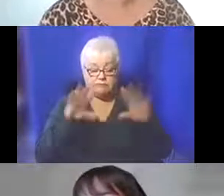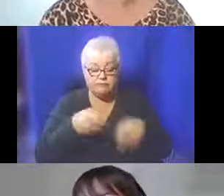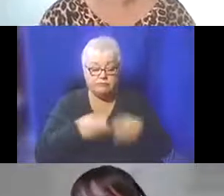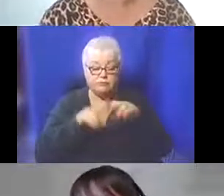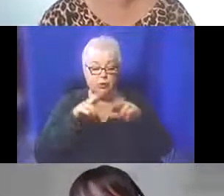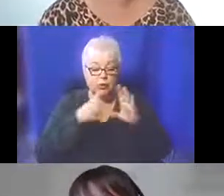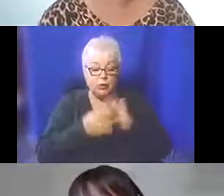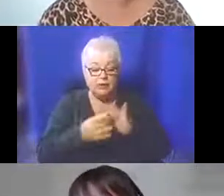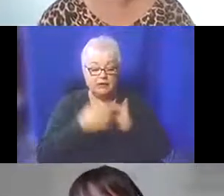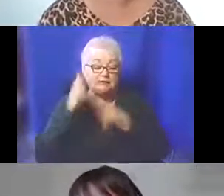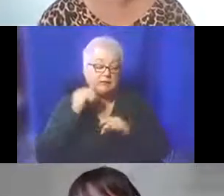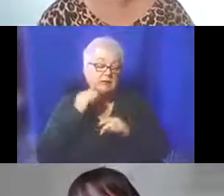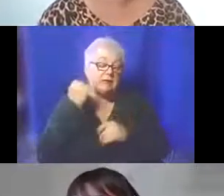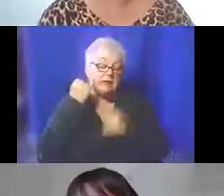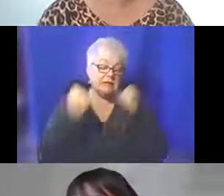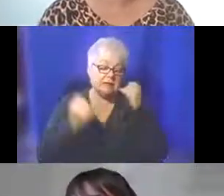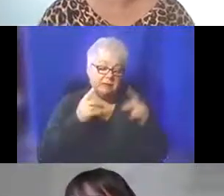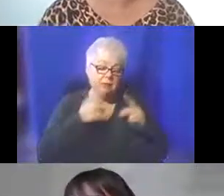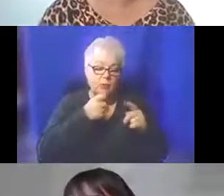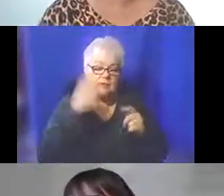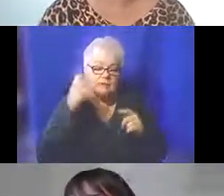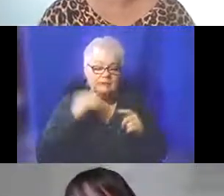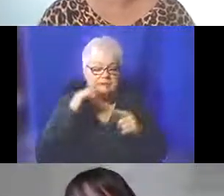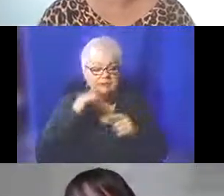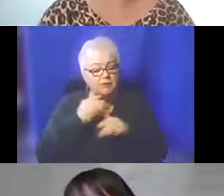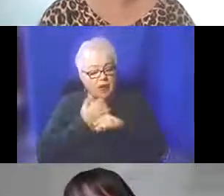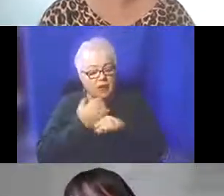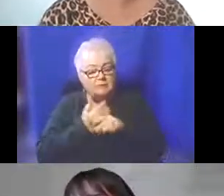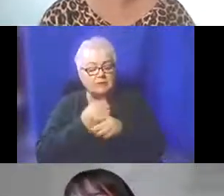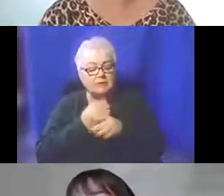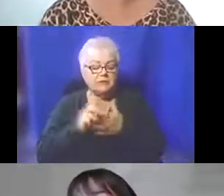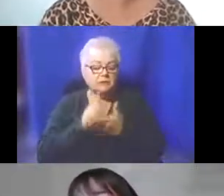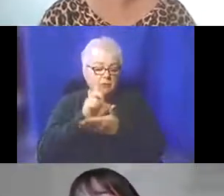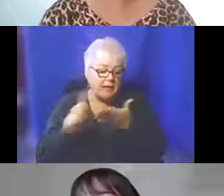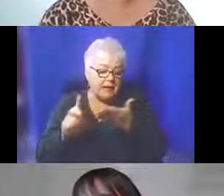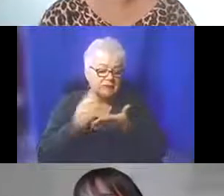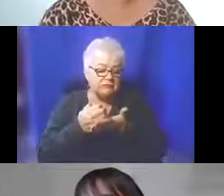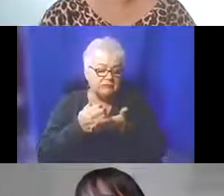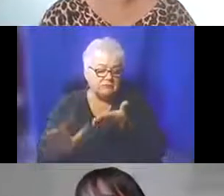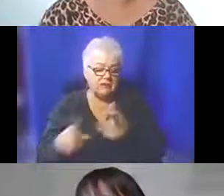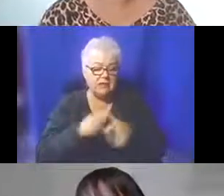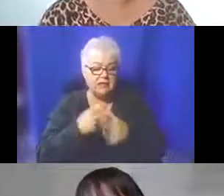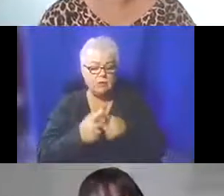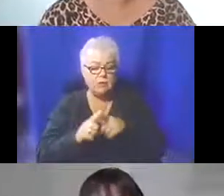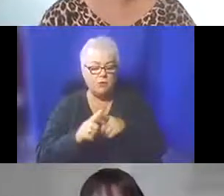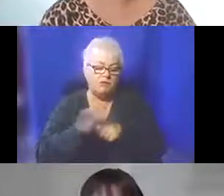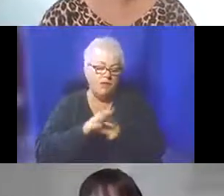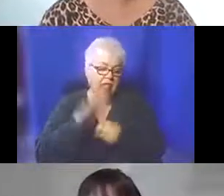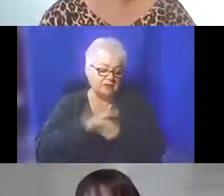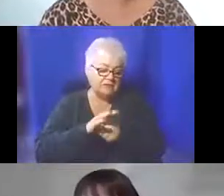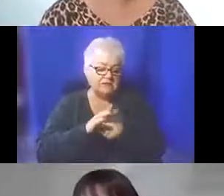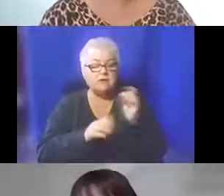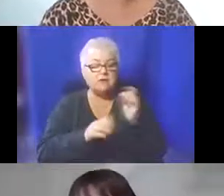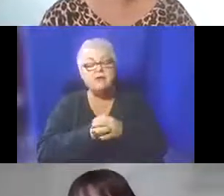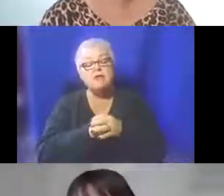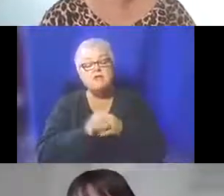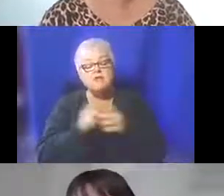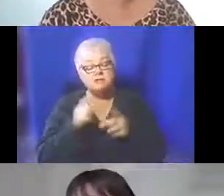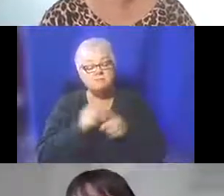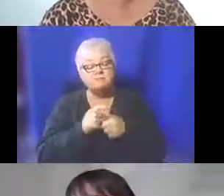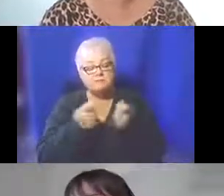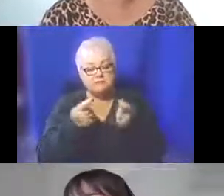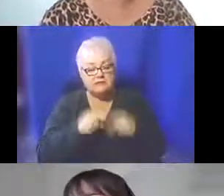experiences, and ideas of those who have experienced harassment, discrimination, and/or violence that impacts one's experience at